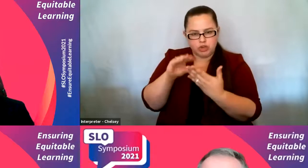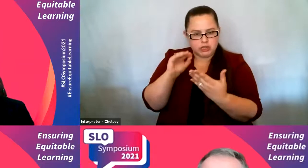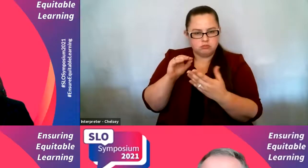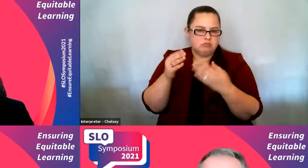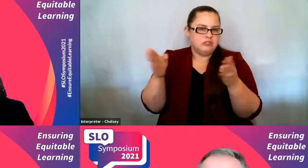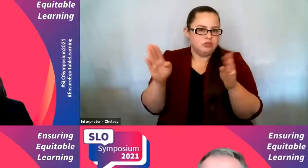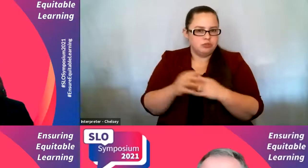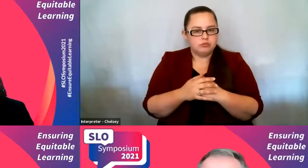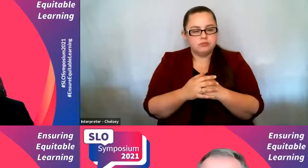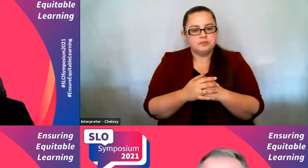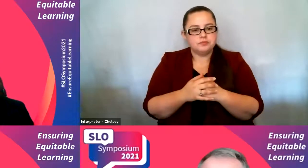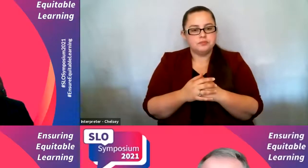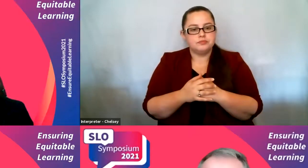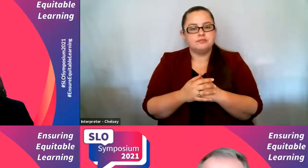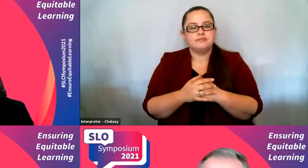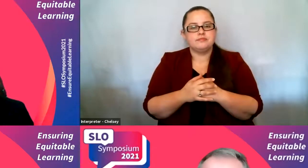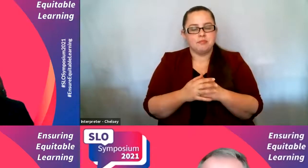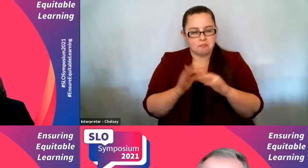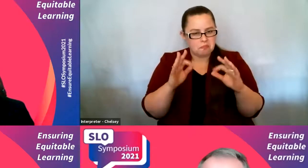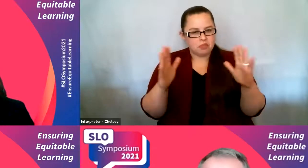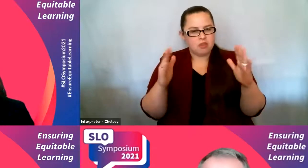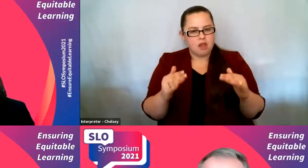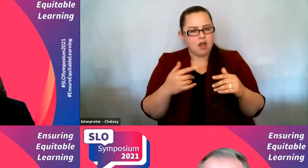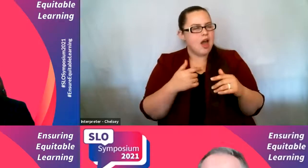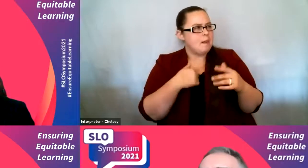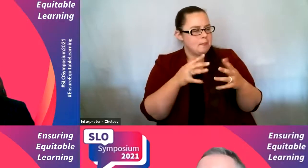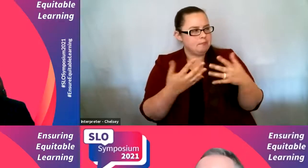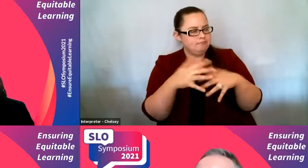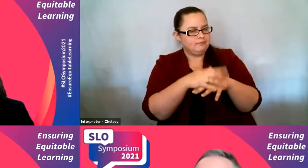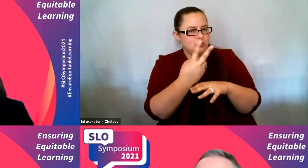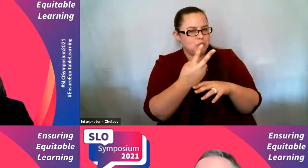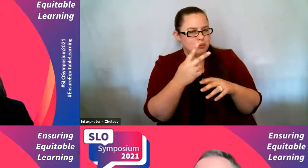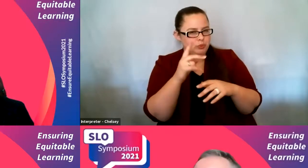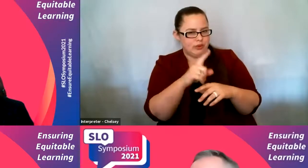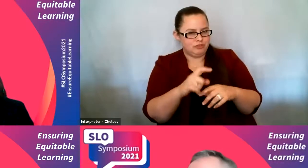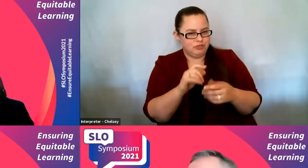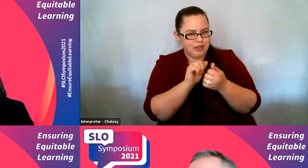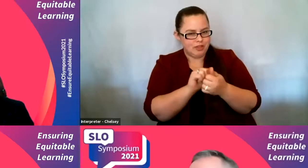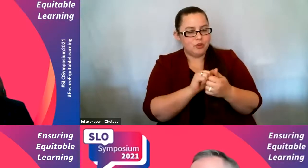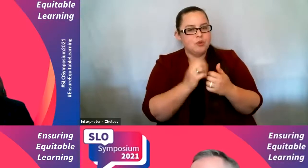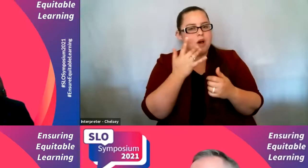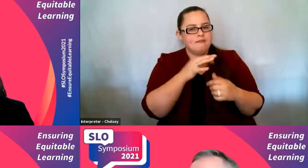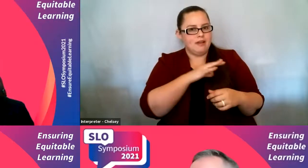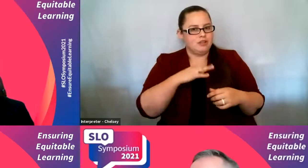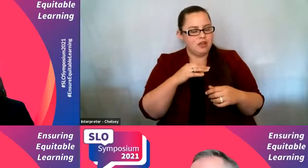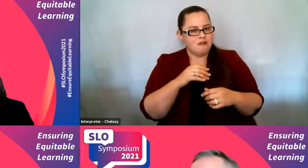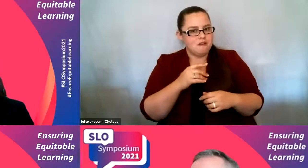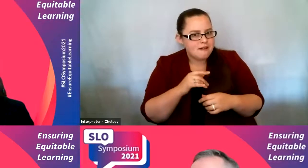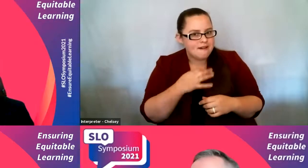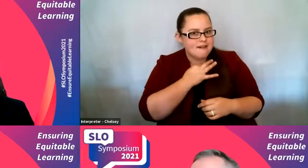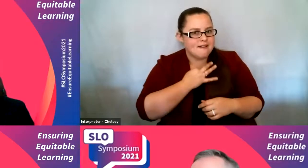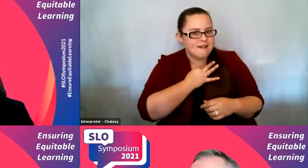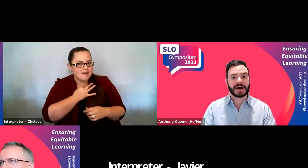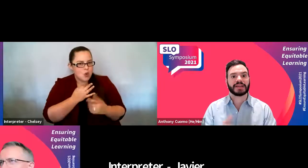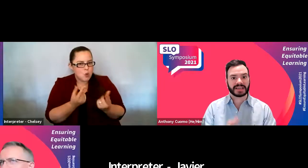And then I'm going to blend the next two questions together because faculty are really intrigued by this idea about what we can do in the classroom